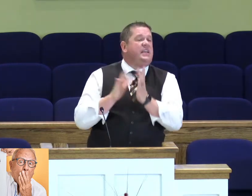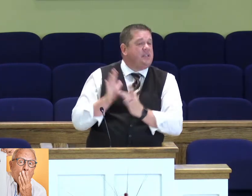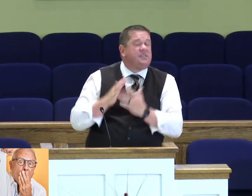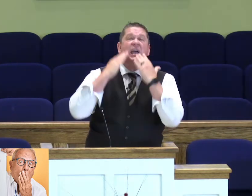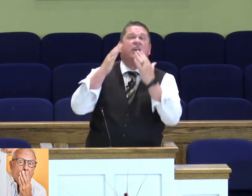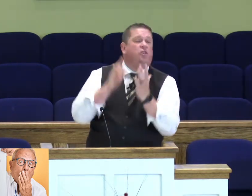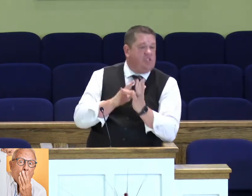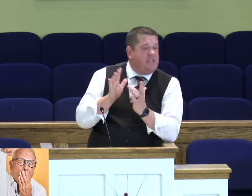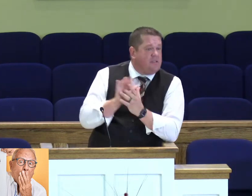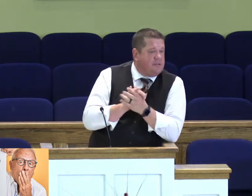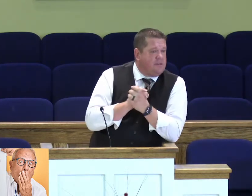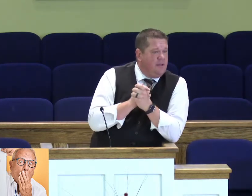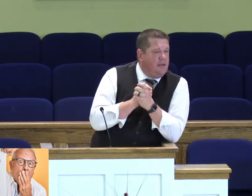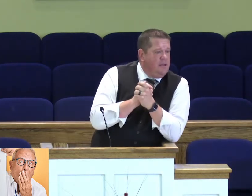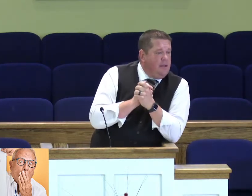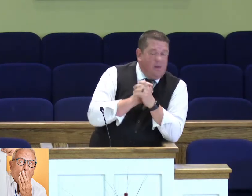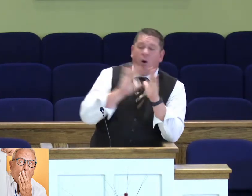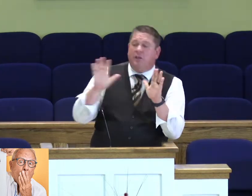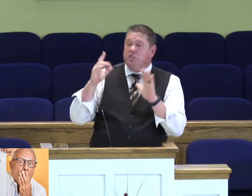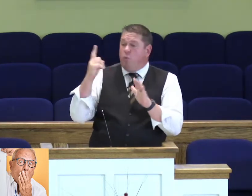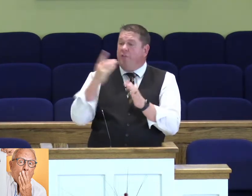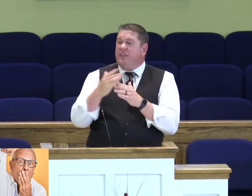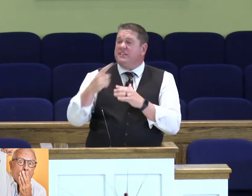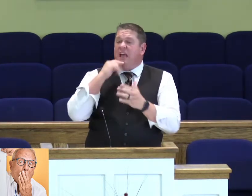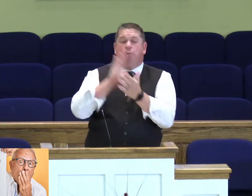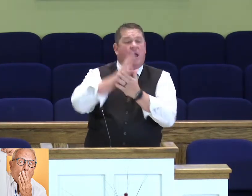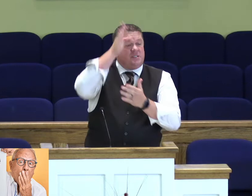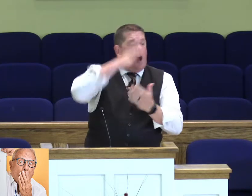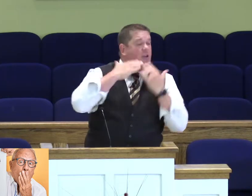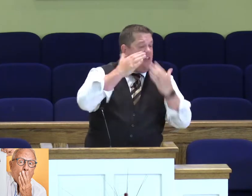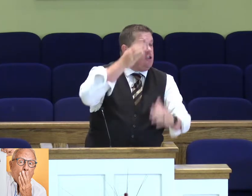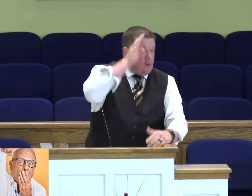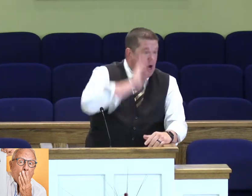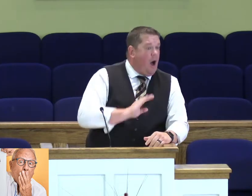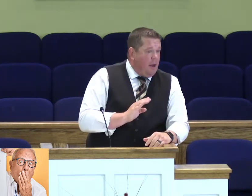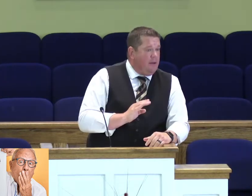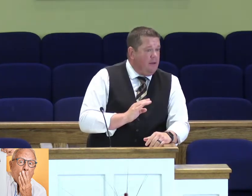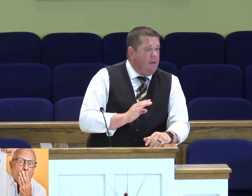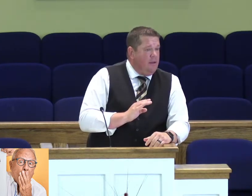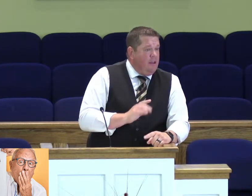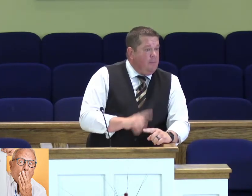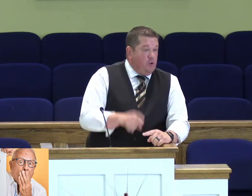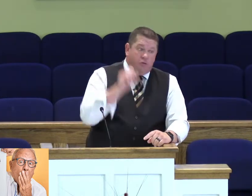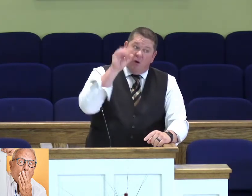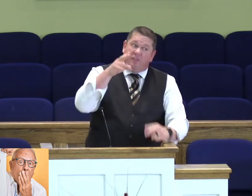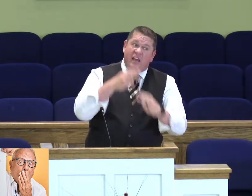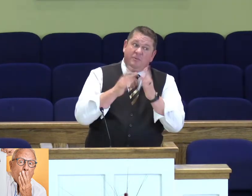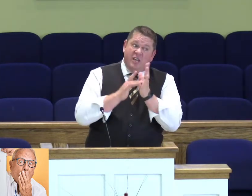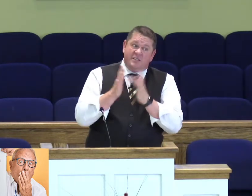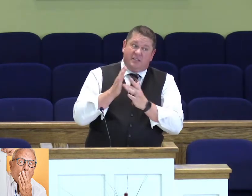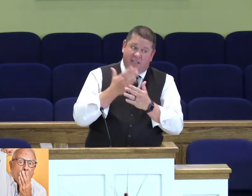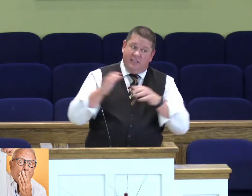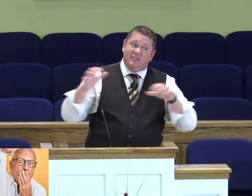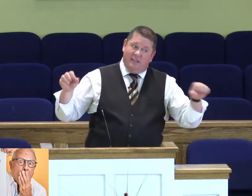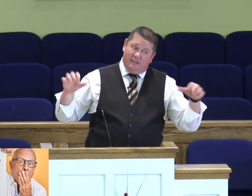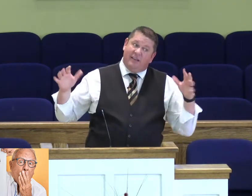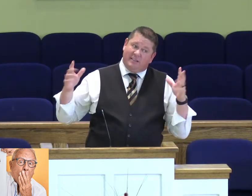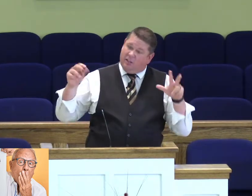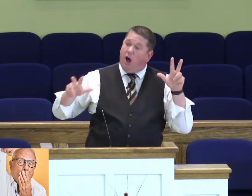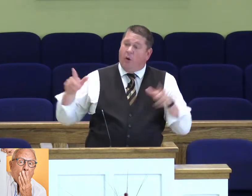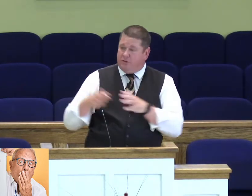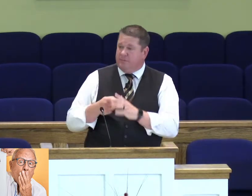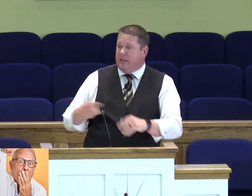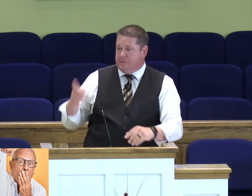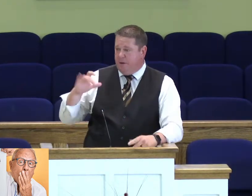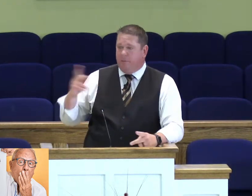praise Jesus. Thank you, Jesus. Now watch. There's one thing to say praise God or thank you, God. But when you throw out the name Jesus, things get, it